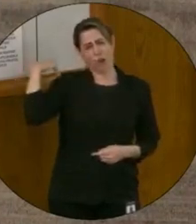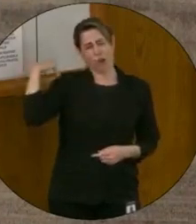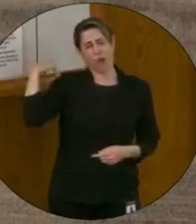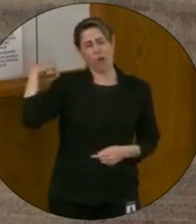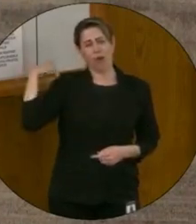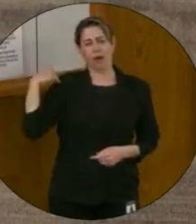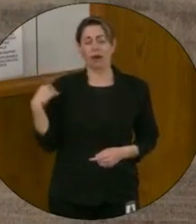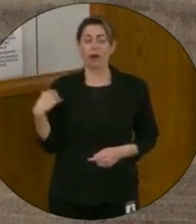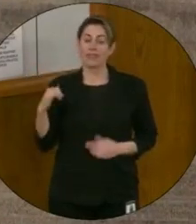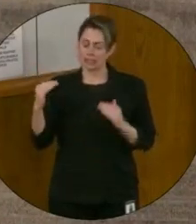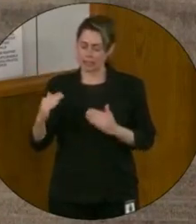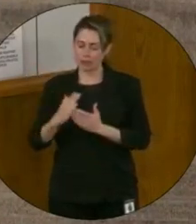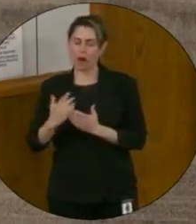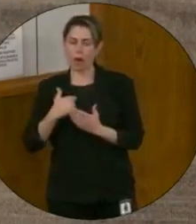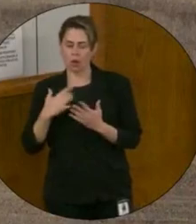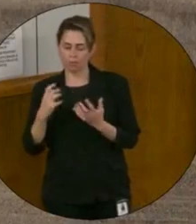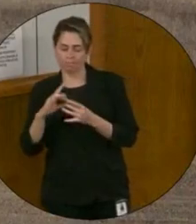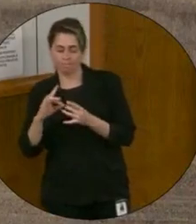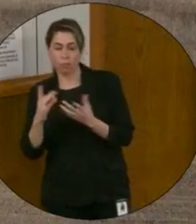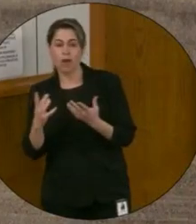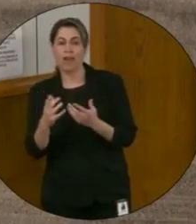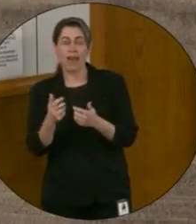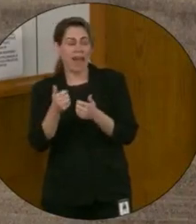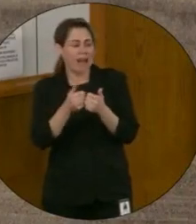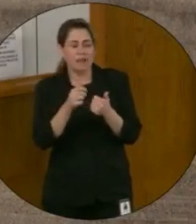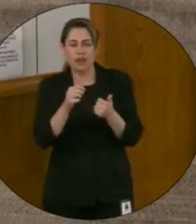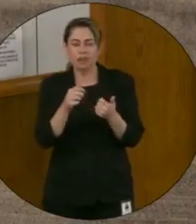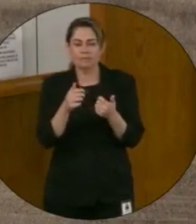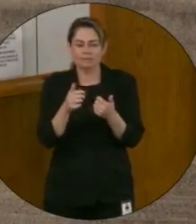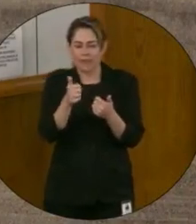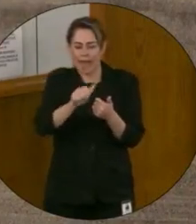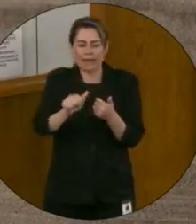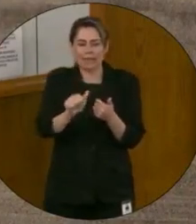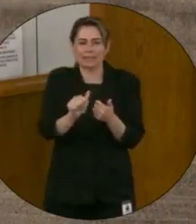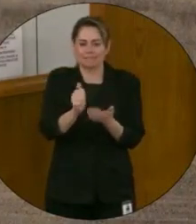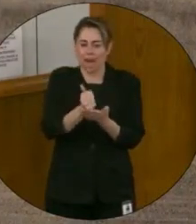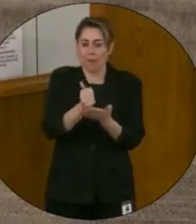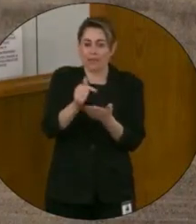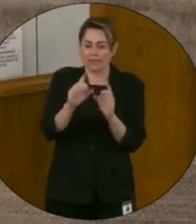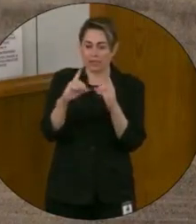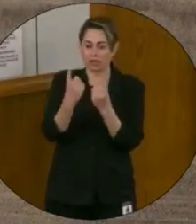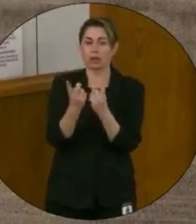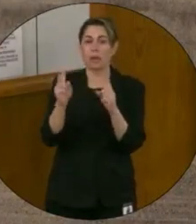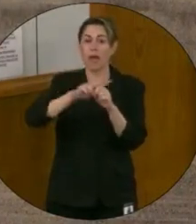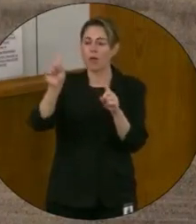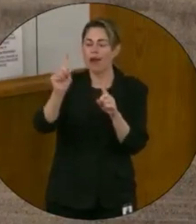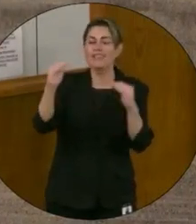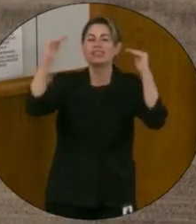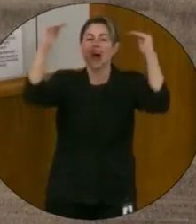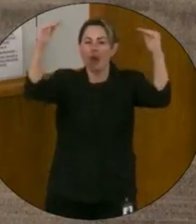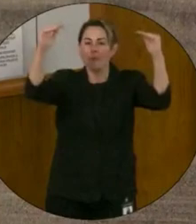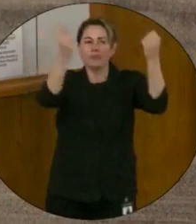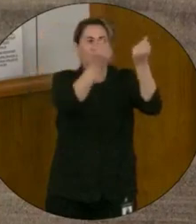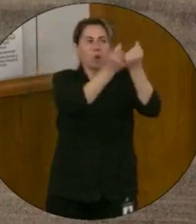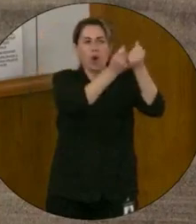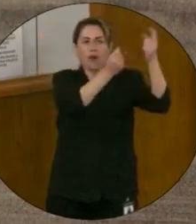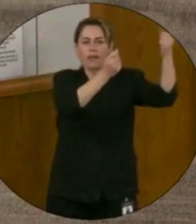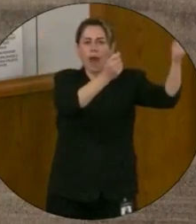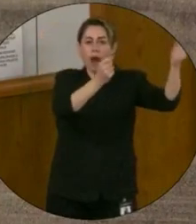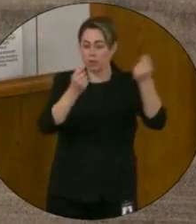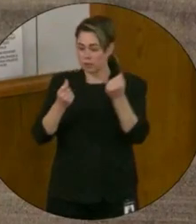the next part of what I want to talk about how every ounce of grace in this district is applied to the top. We're